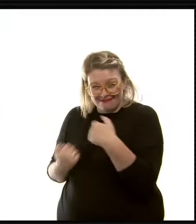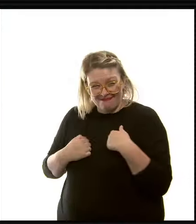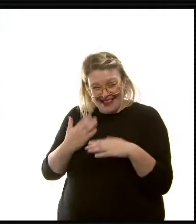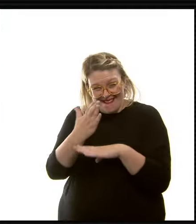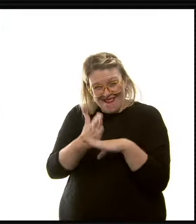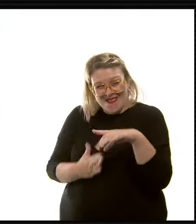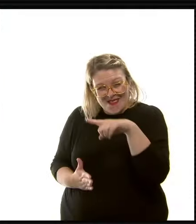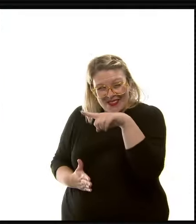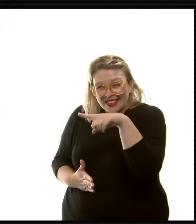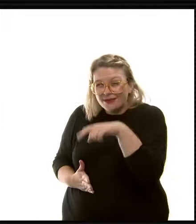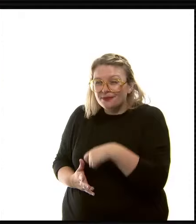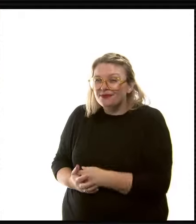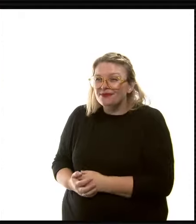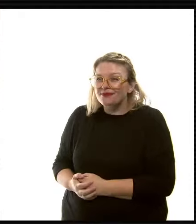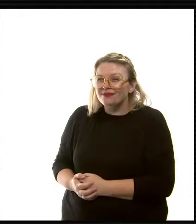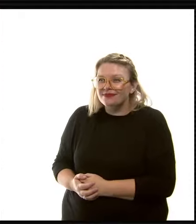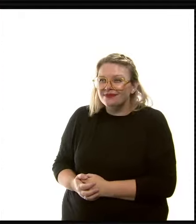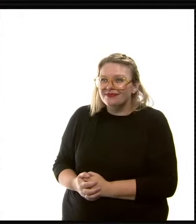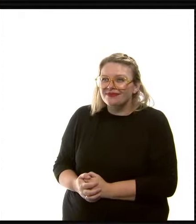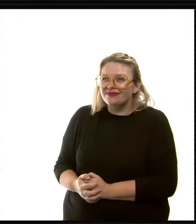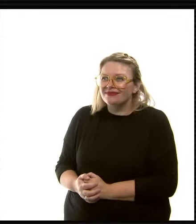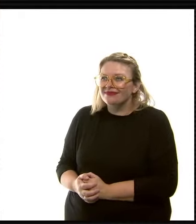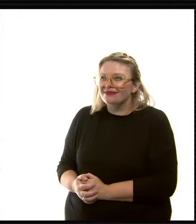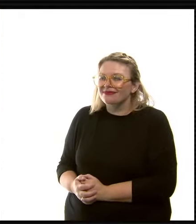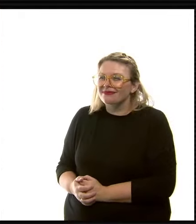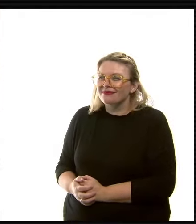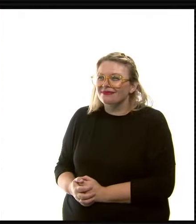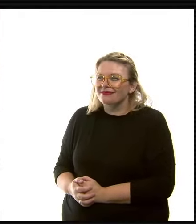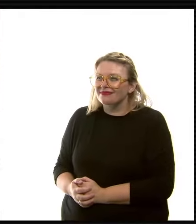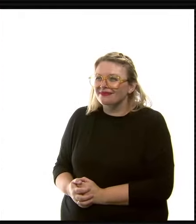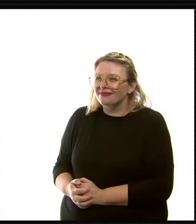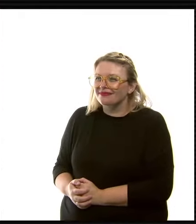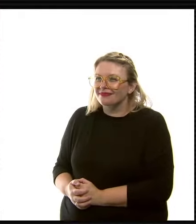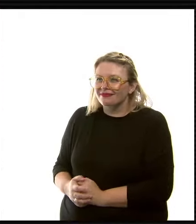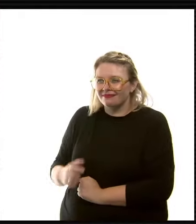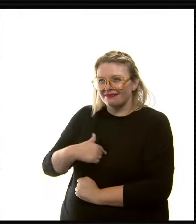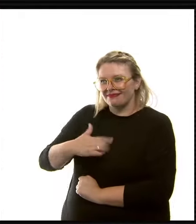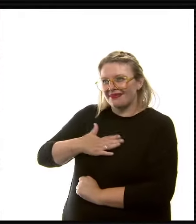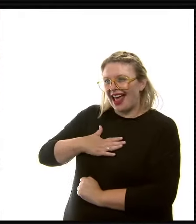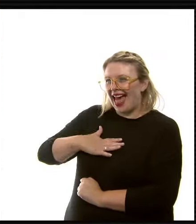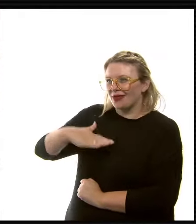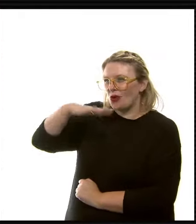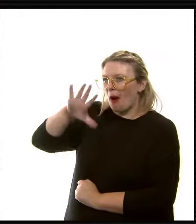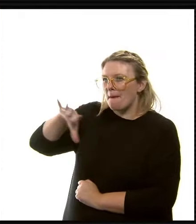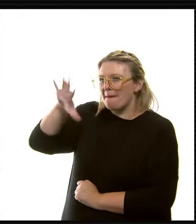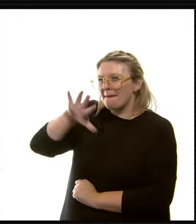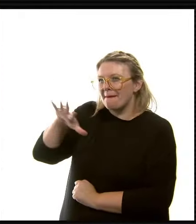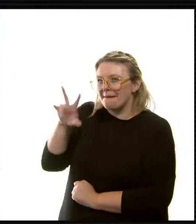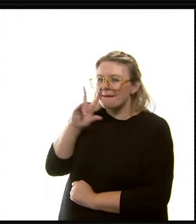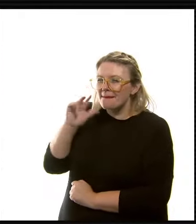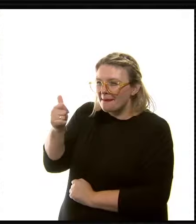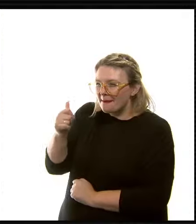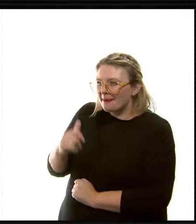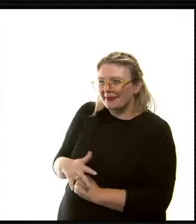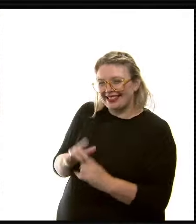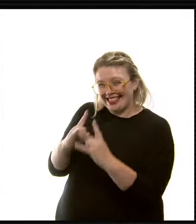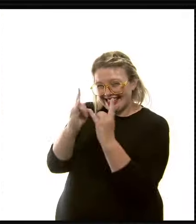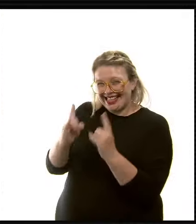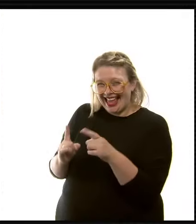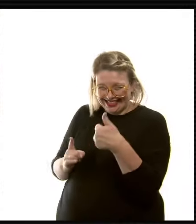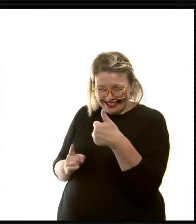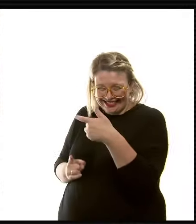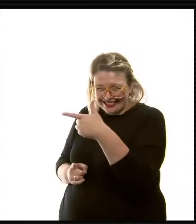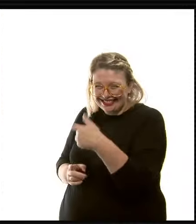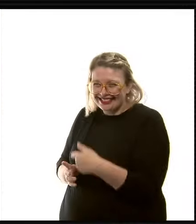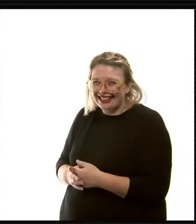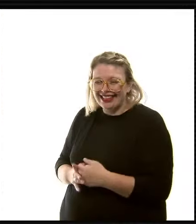and candles down here so it looked explored. I really like what you did on the top especially. How you have like a little tent up there.